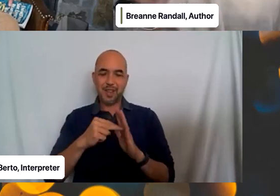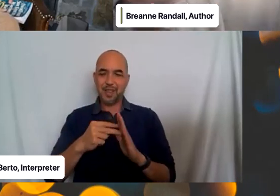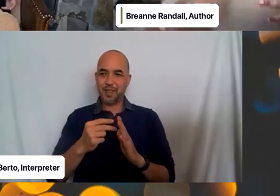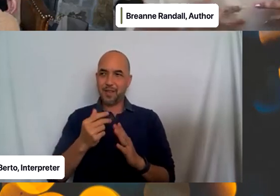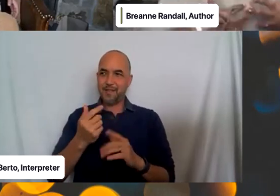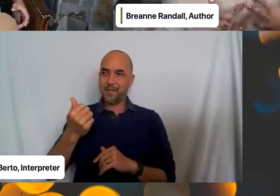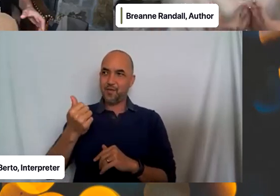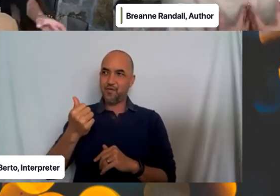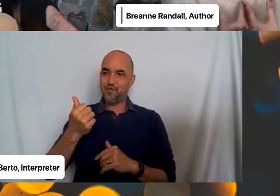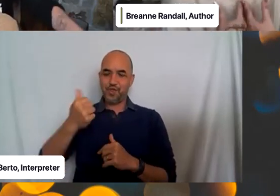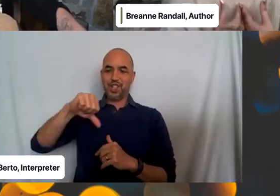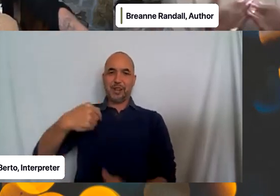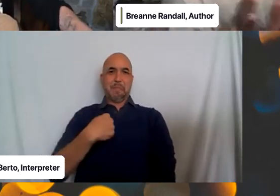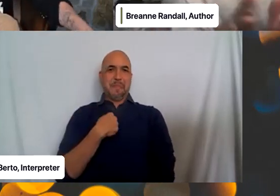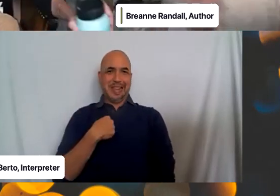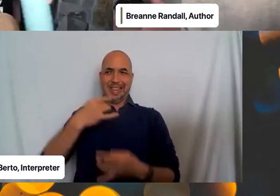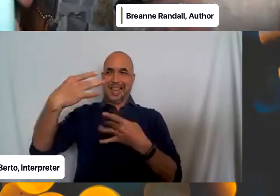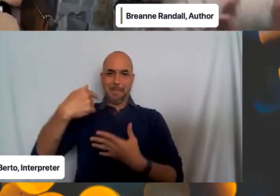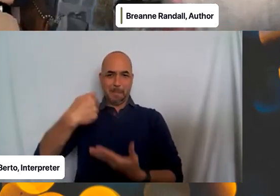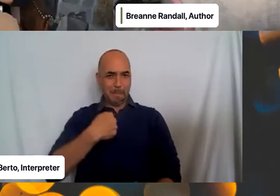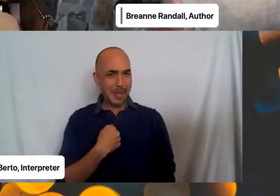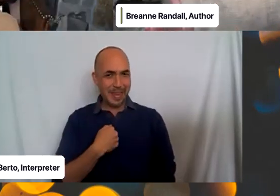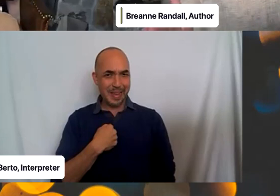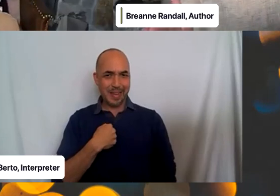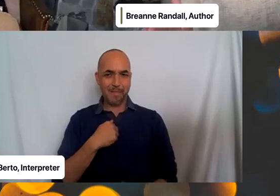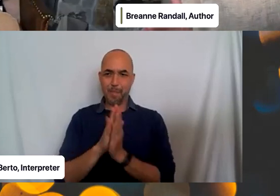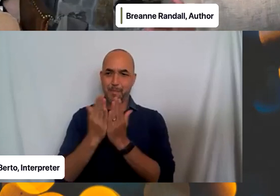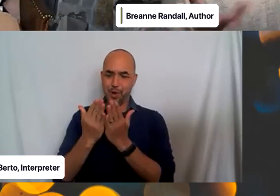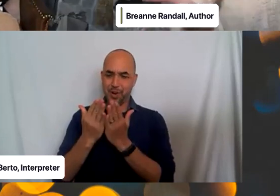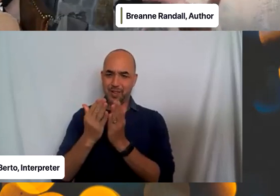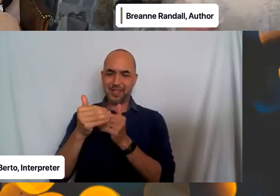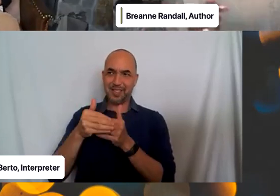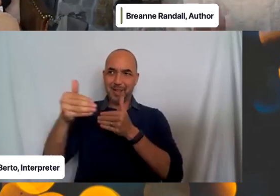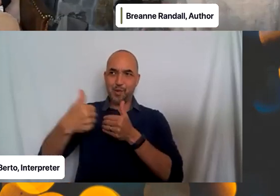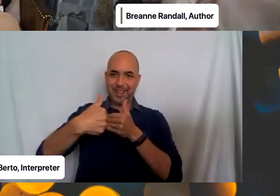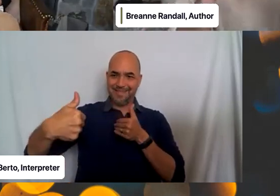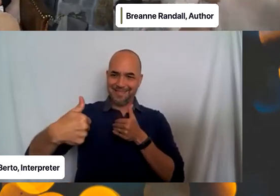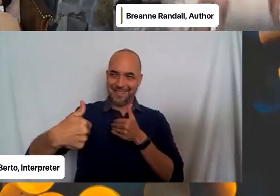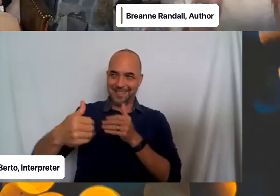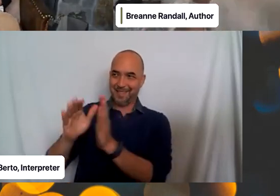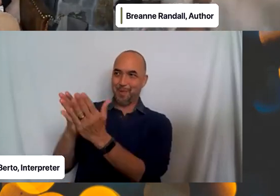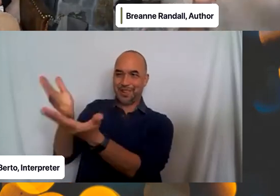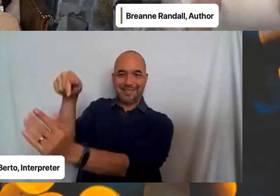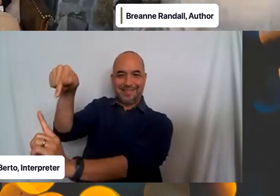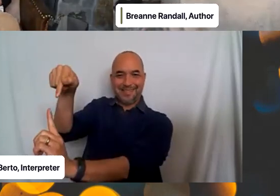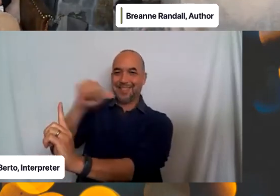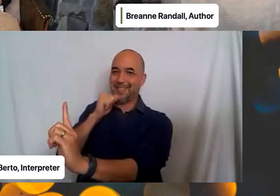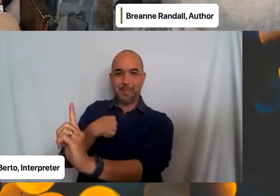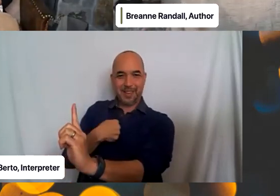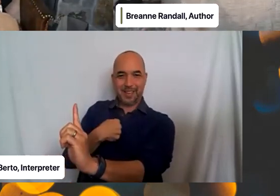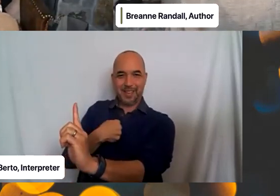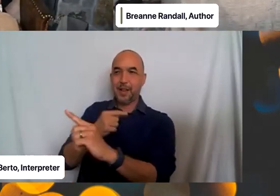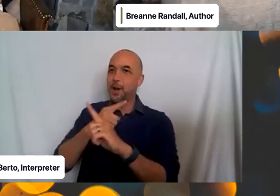They've rejected me. They hate me. I knew that it was separate. But like you're saying, yes, I mean, just freaking bang